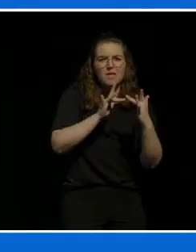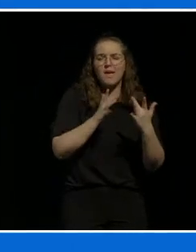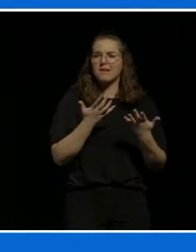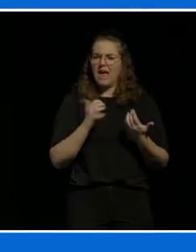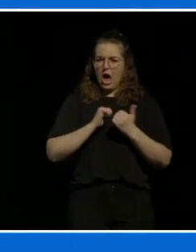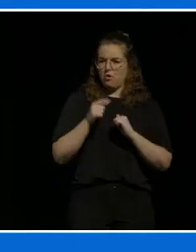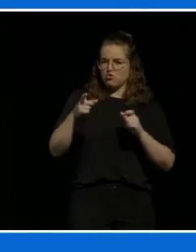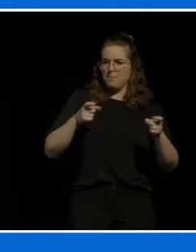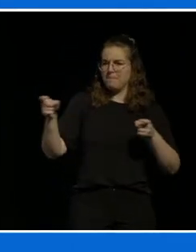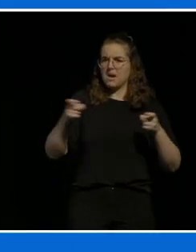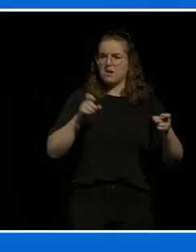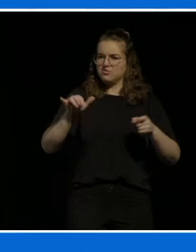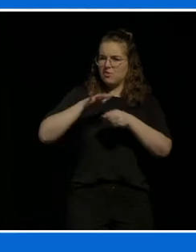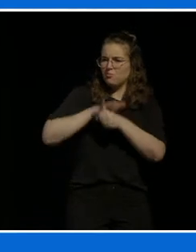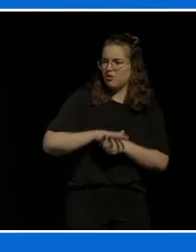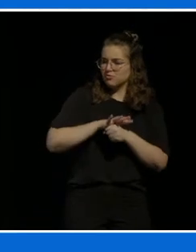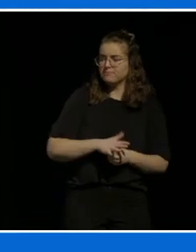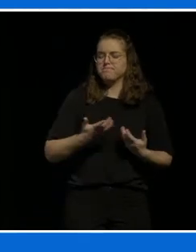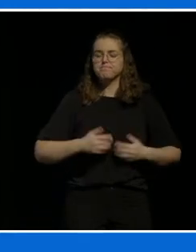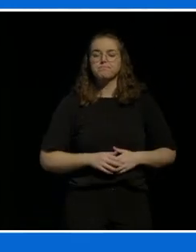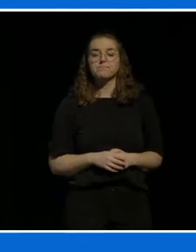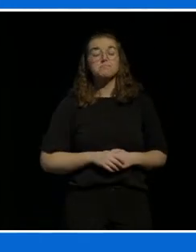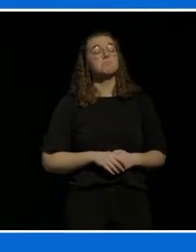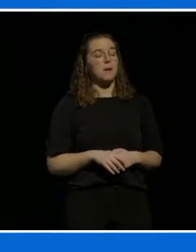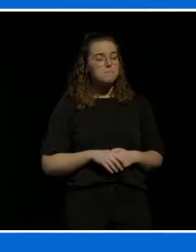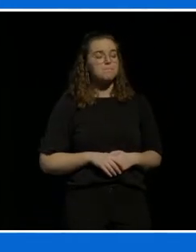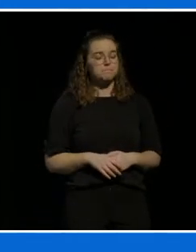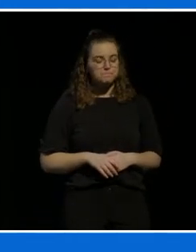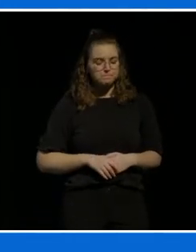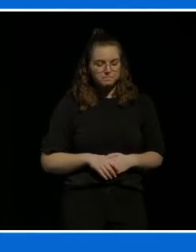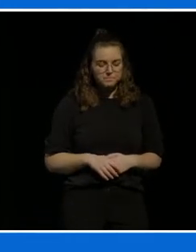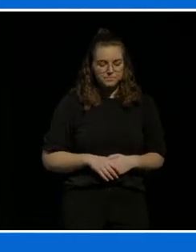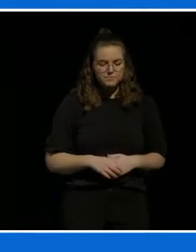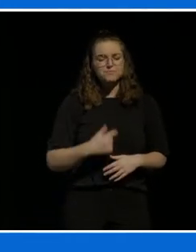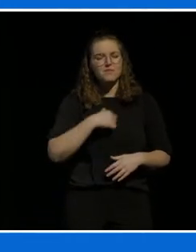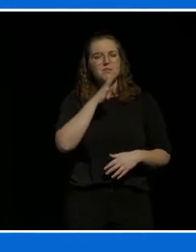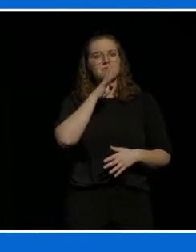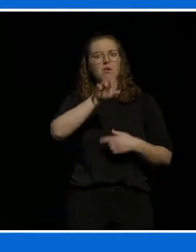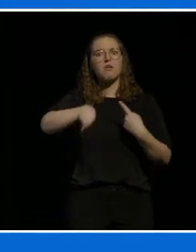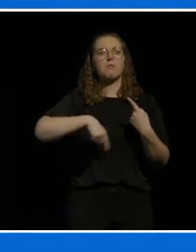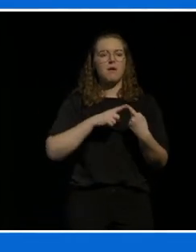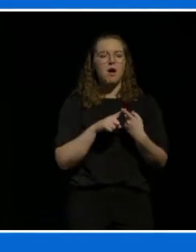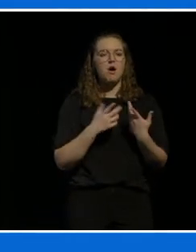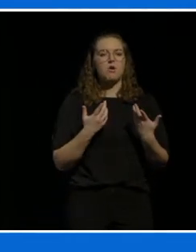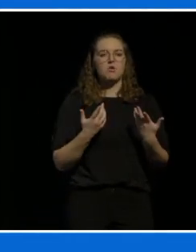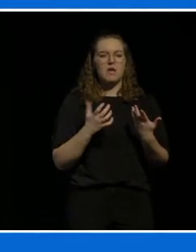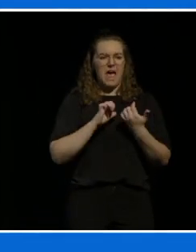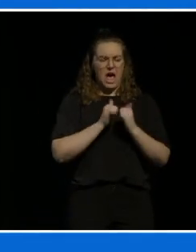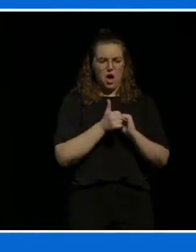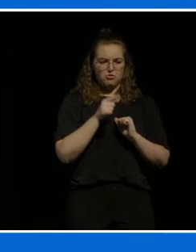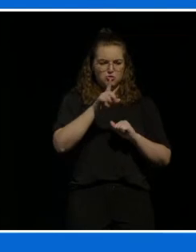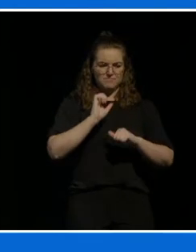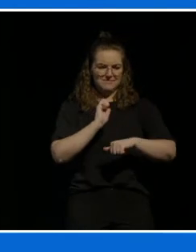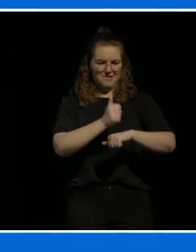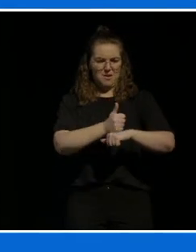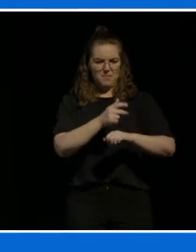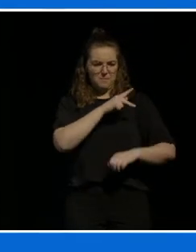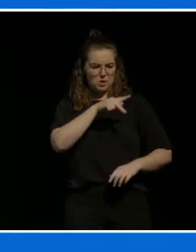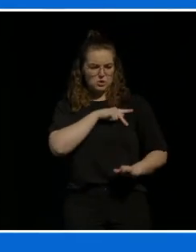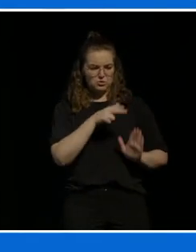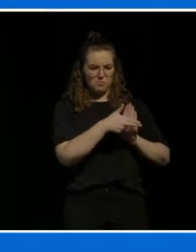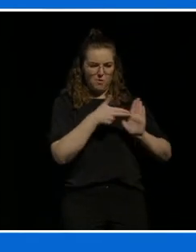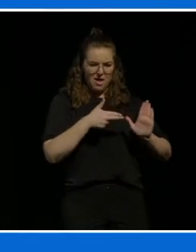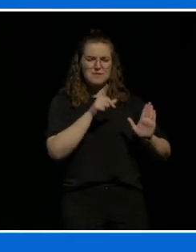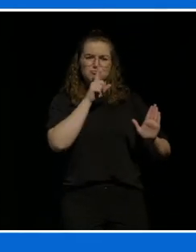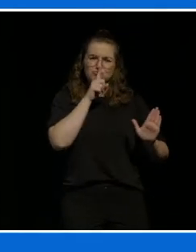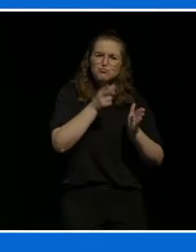Why don't you take it? Yeah. So I talk a lot about how do you build a personal brand that's authentic. I think the more you're able to